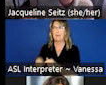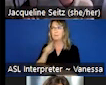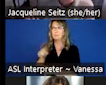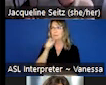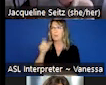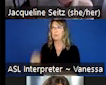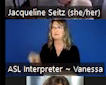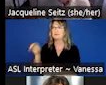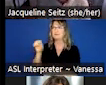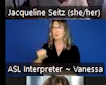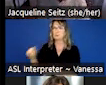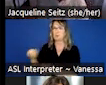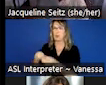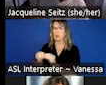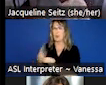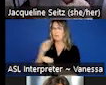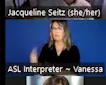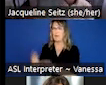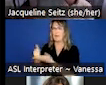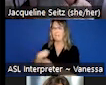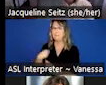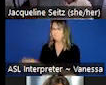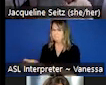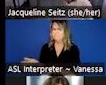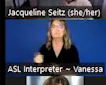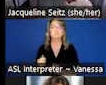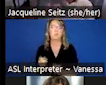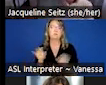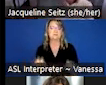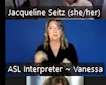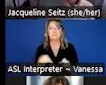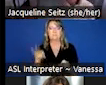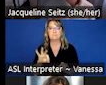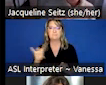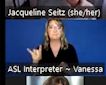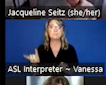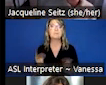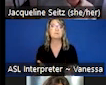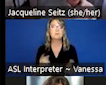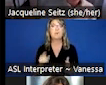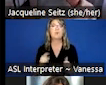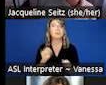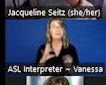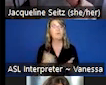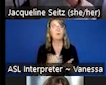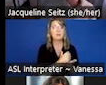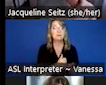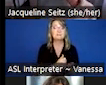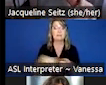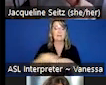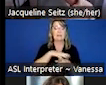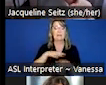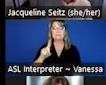social security number for this. Okay, and then to the extent that you are collecting demographic